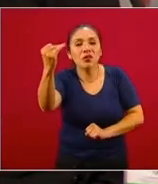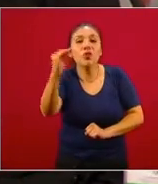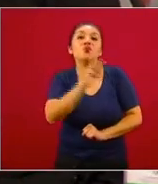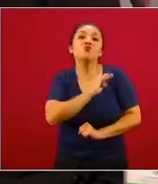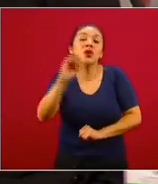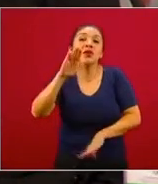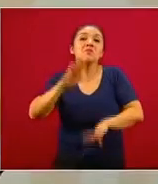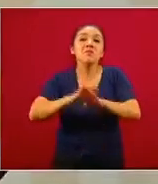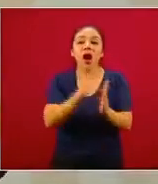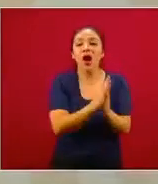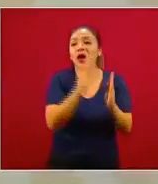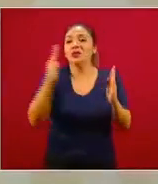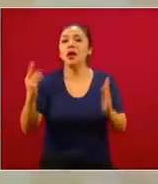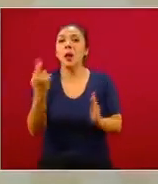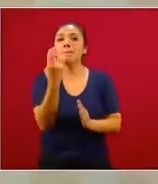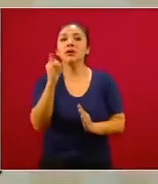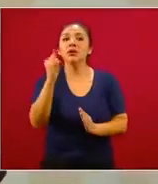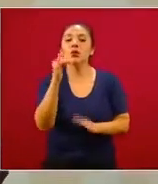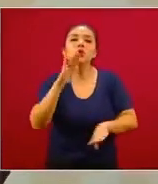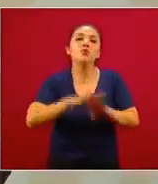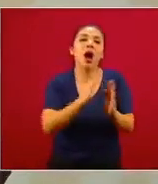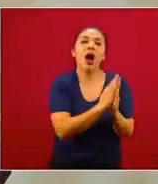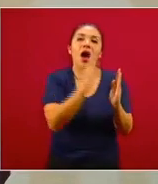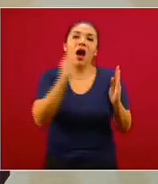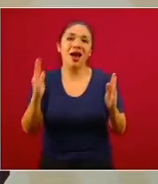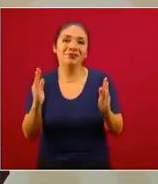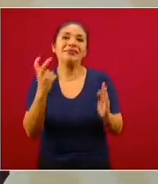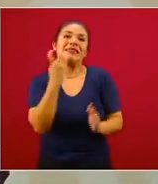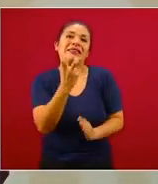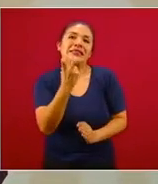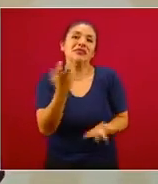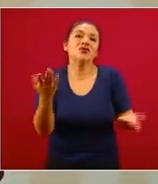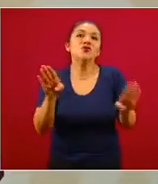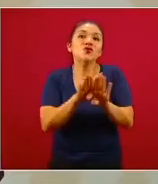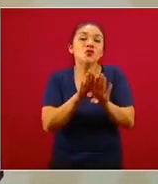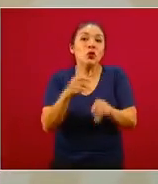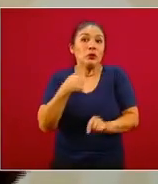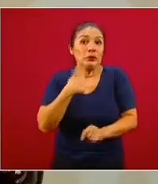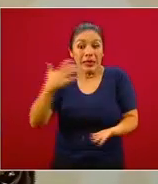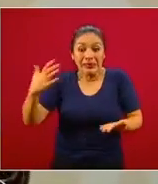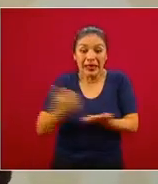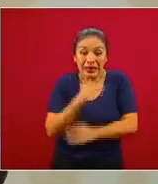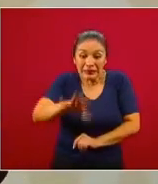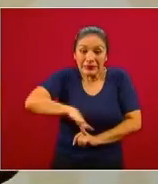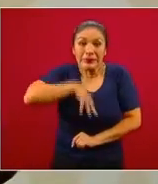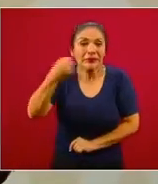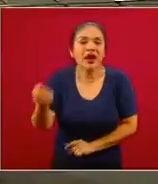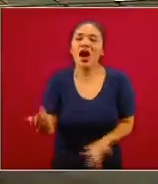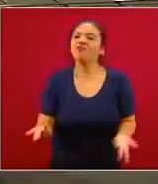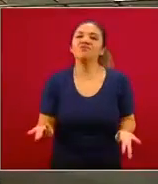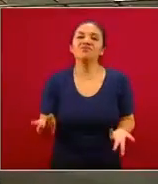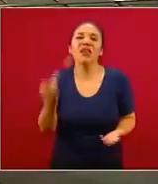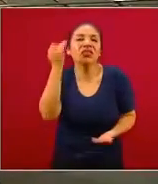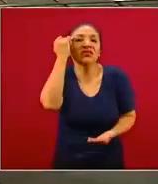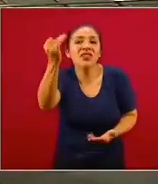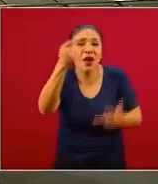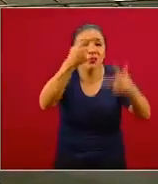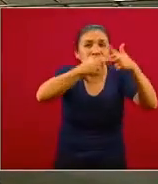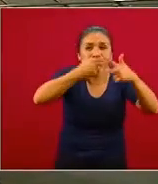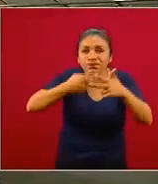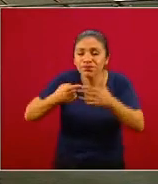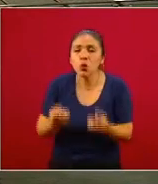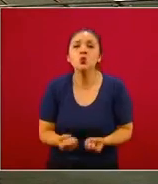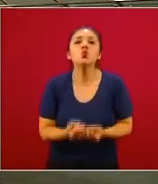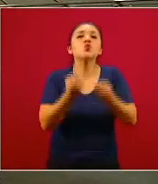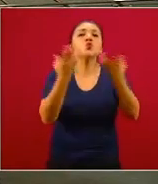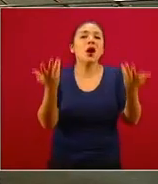further beyond June 25th. I'm sorry, unfortunately, that's the way it works. We can't win in every arena.